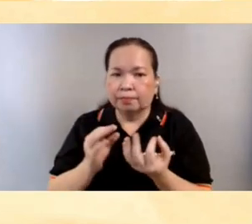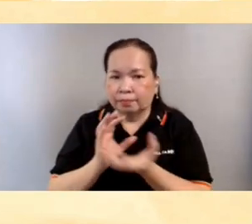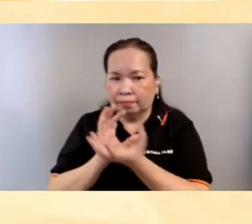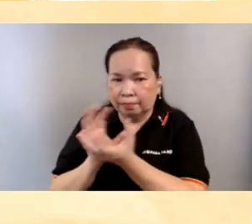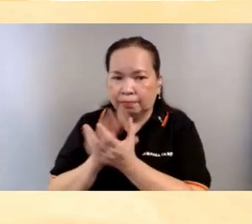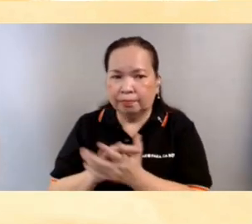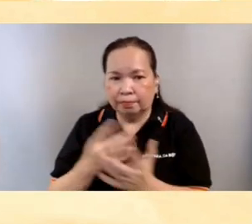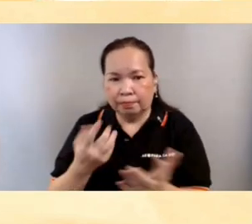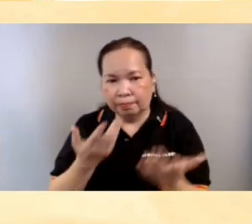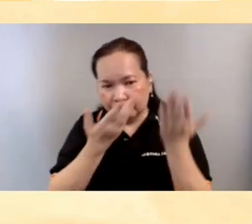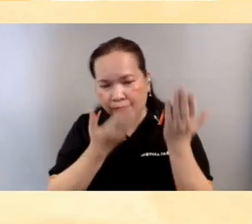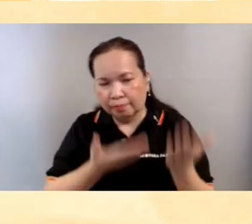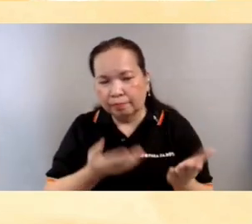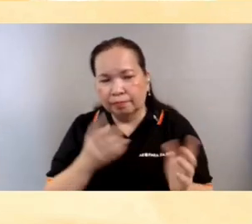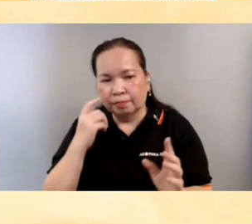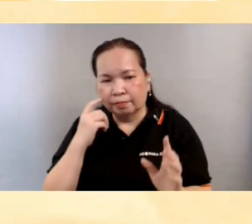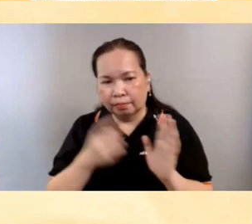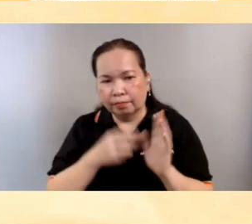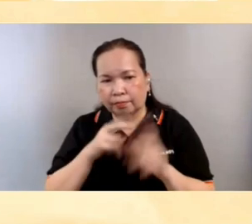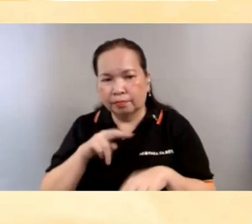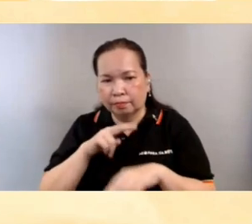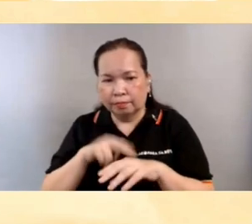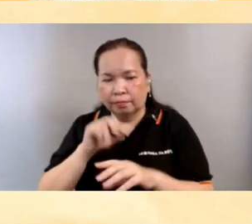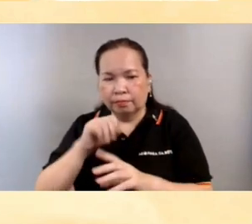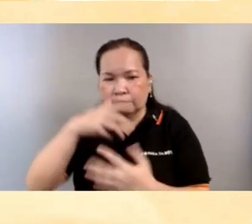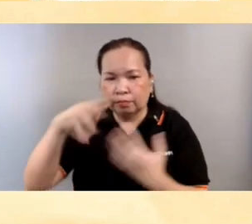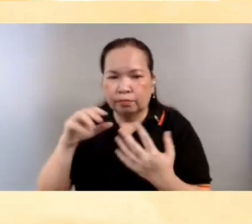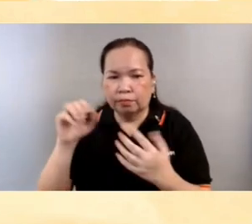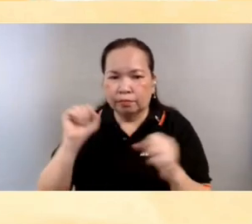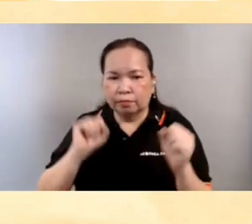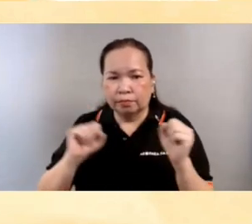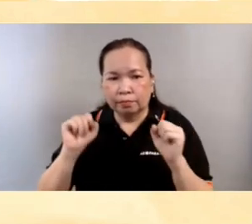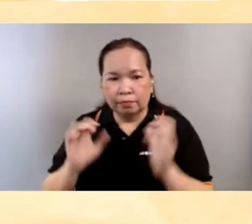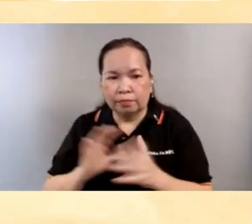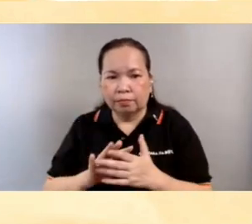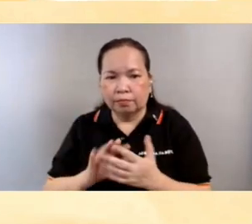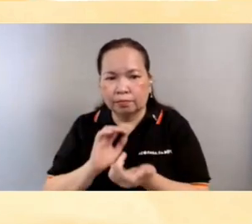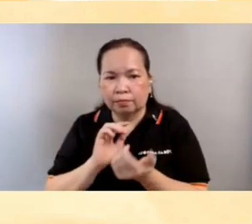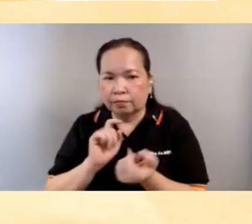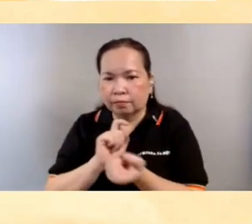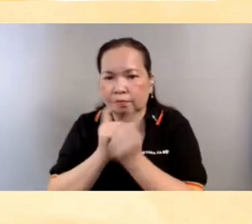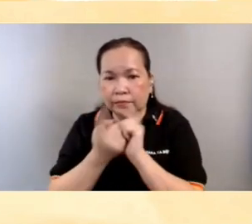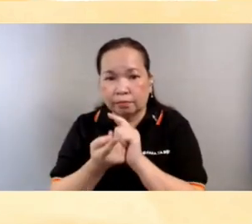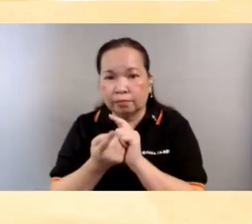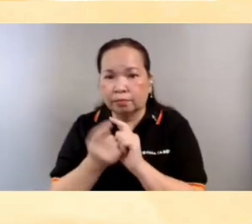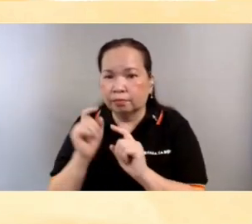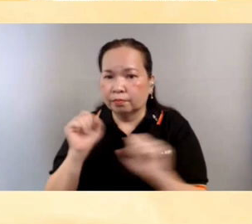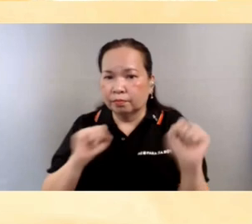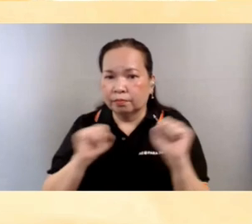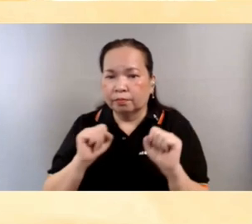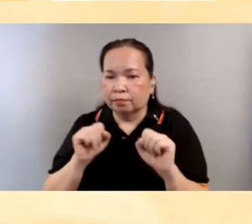is recognized as a national social scientist for translating the scientific principles of psychology for